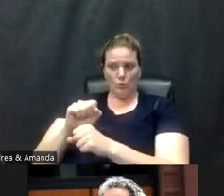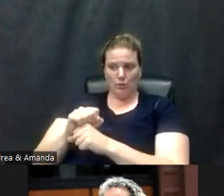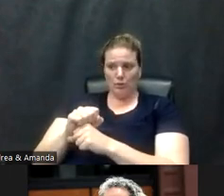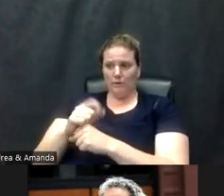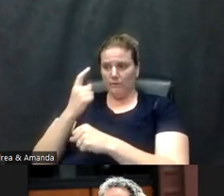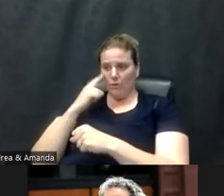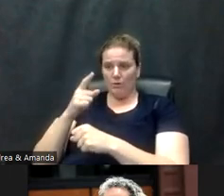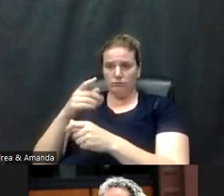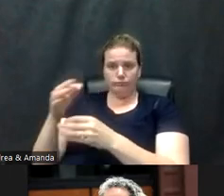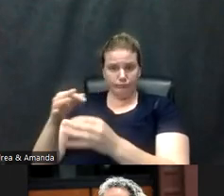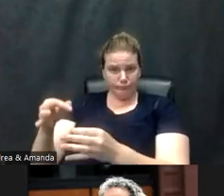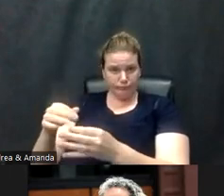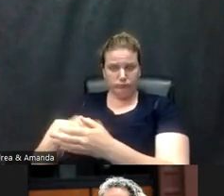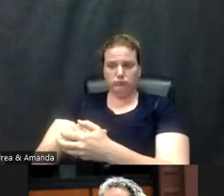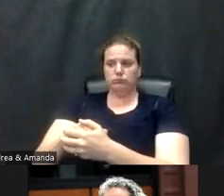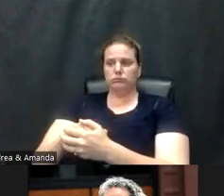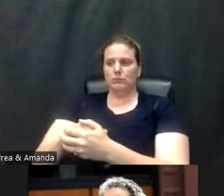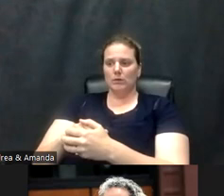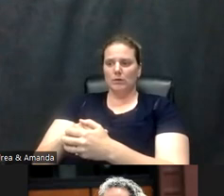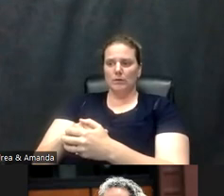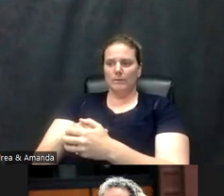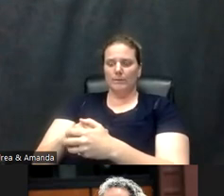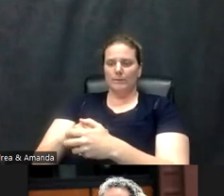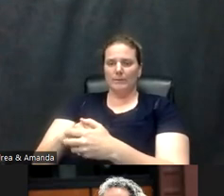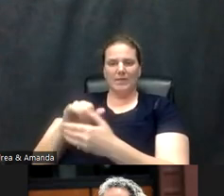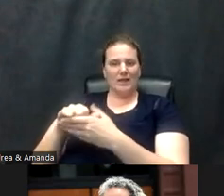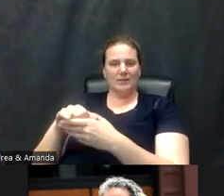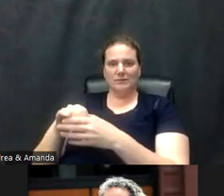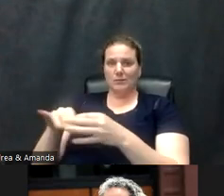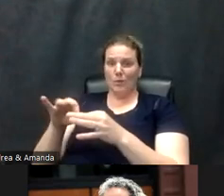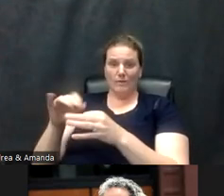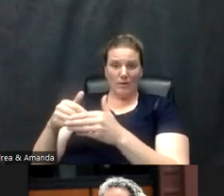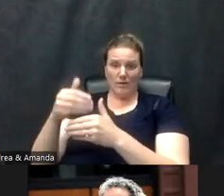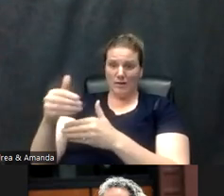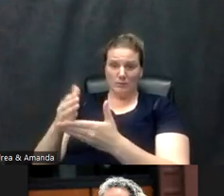out for us. So, and this is very, very important for the next phase of work.